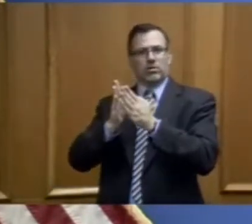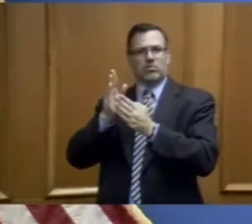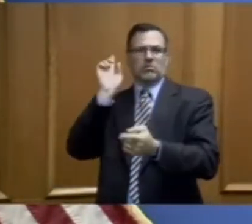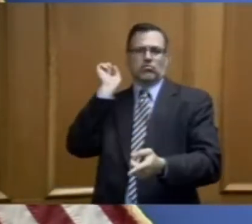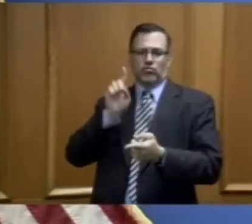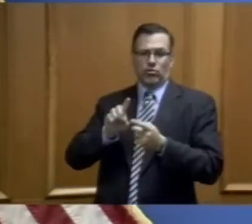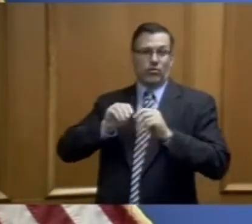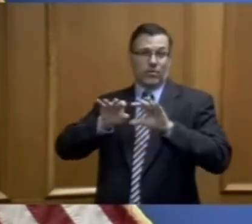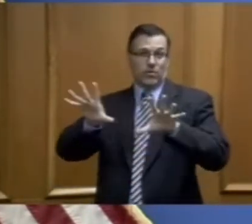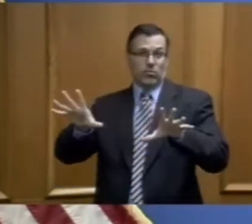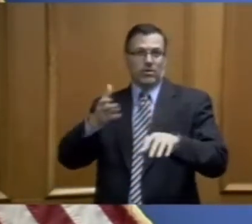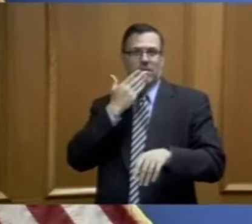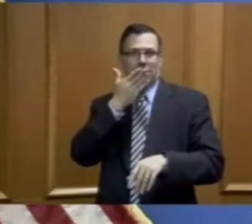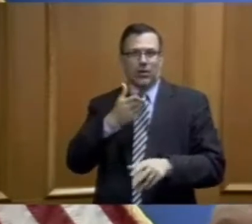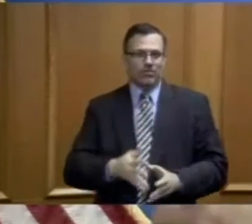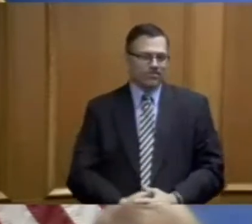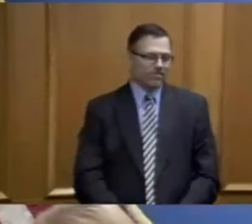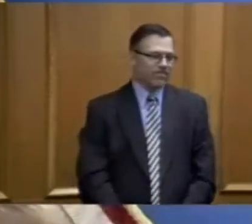there. Thank you.